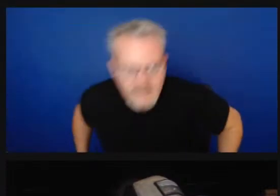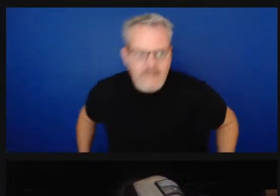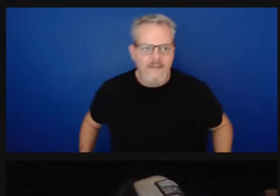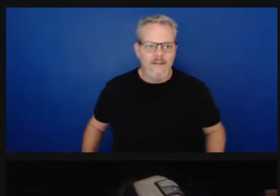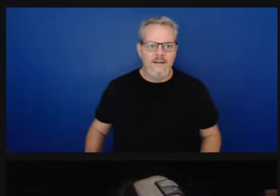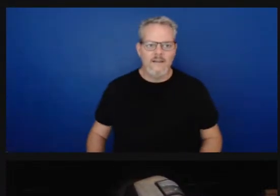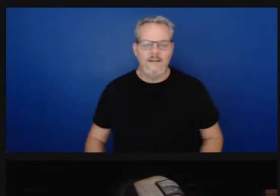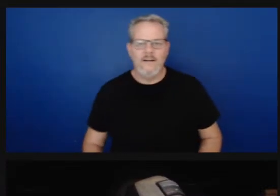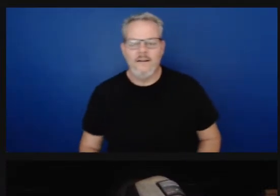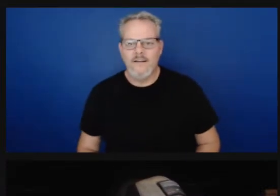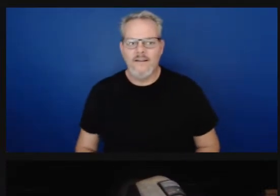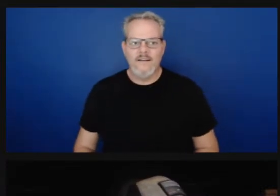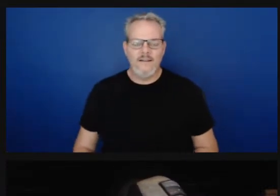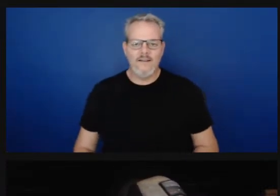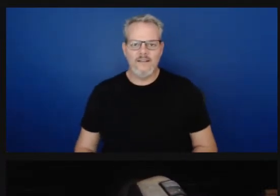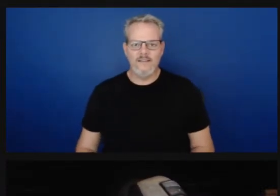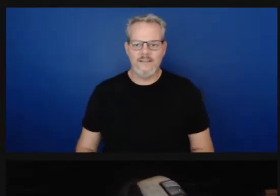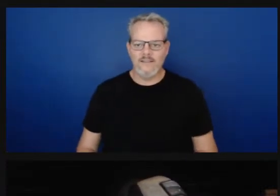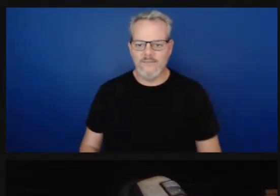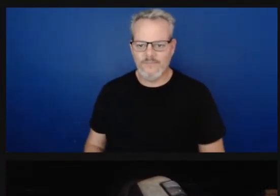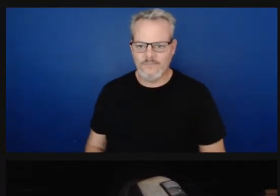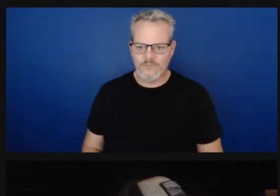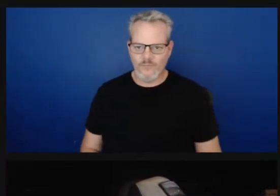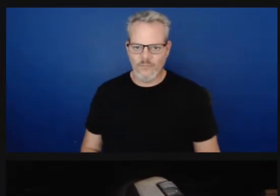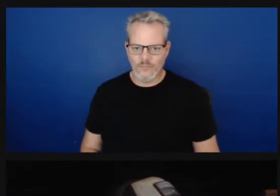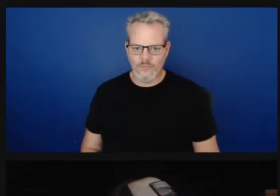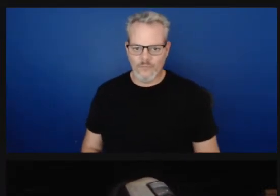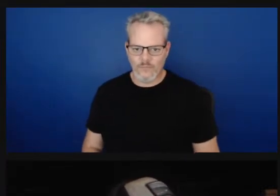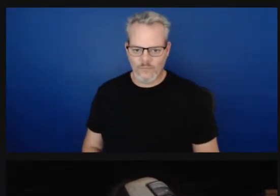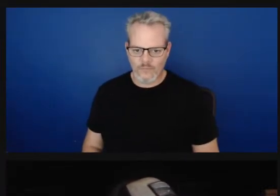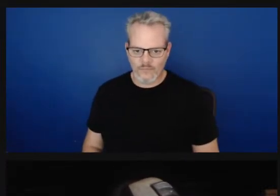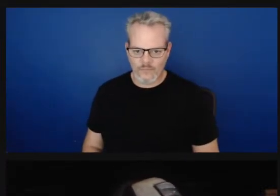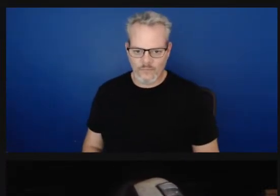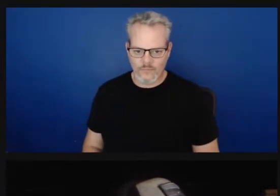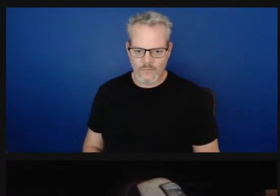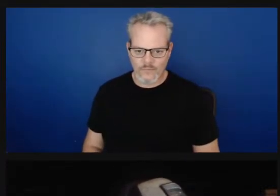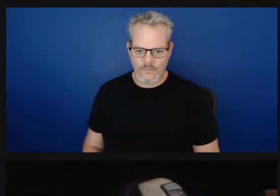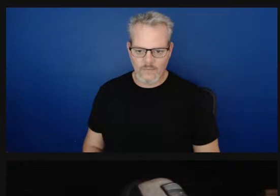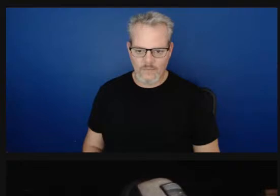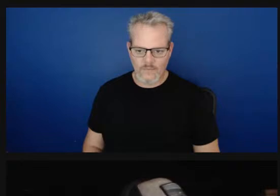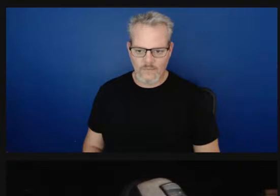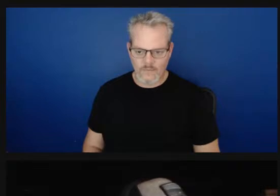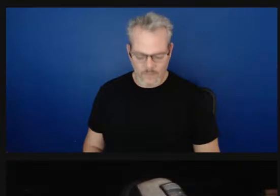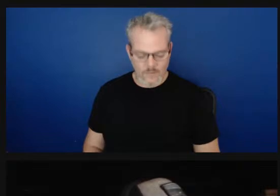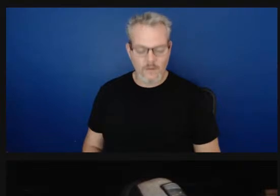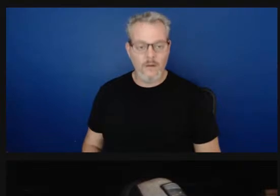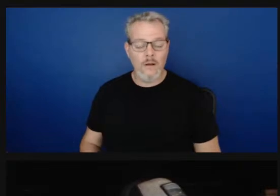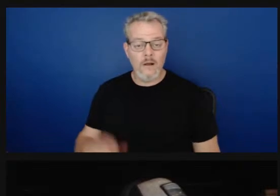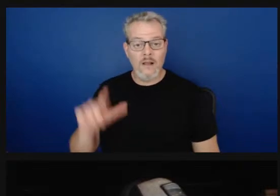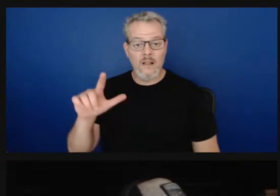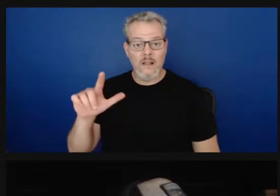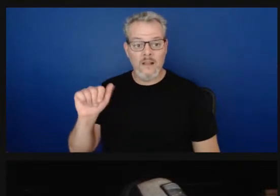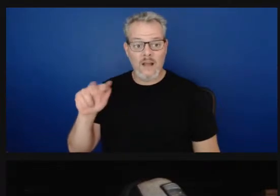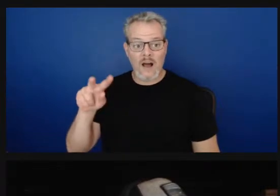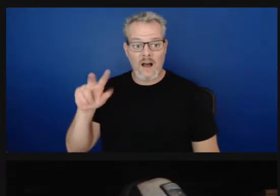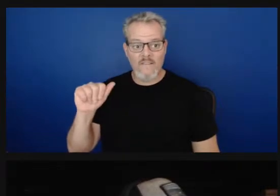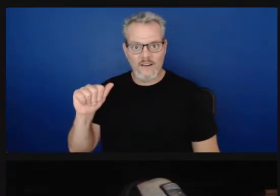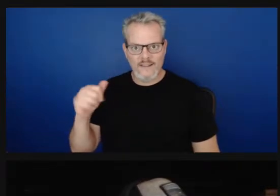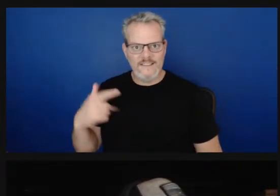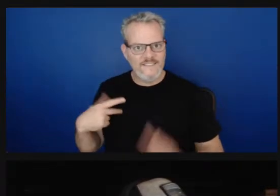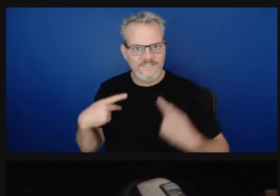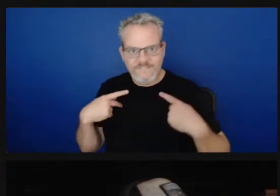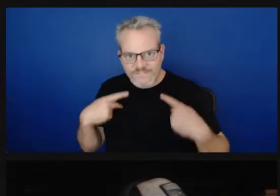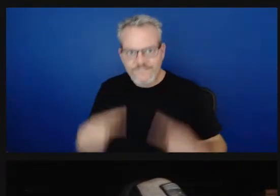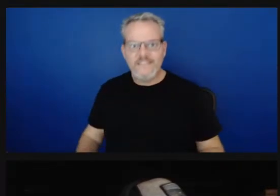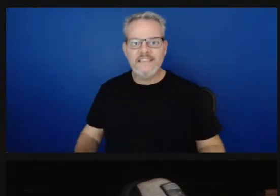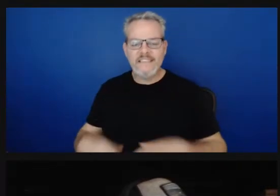So that's thought to be a physical erosion. The lava is physically rubbing against the bottom of the lava tube and